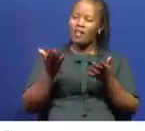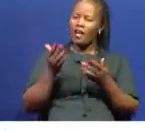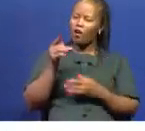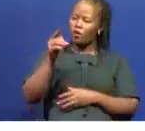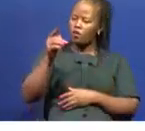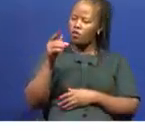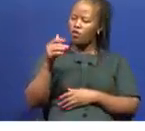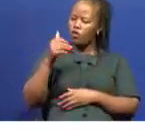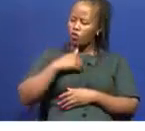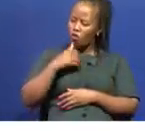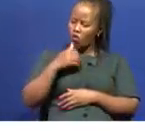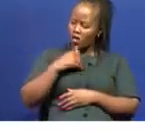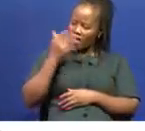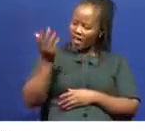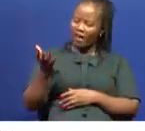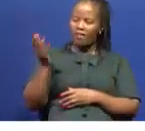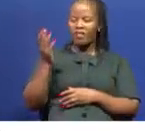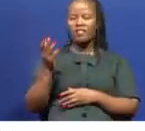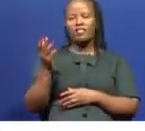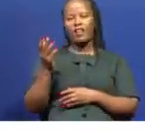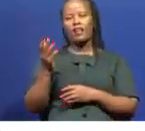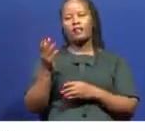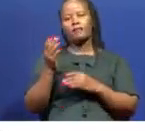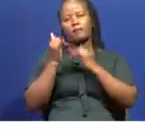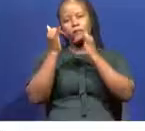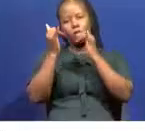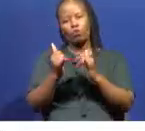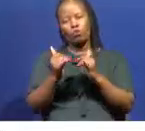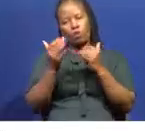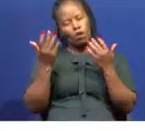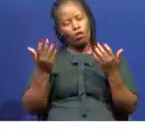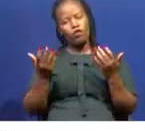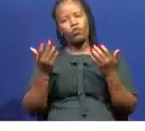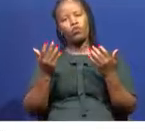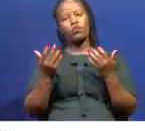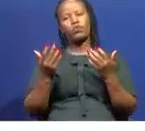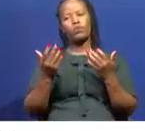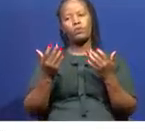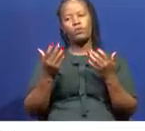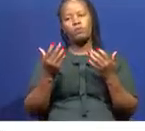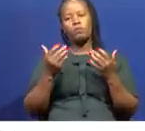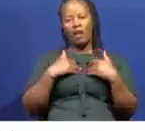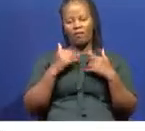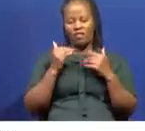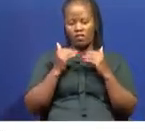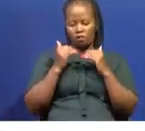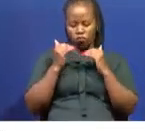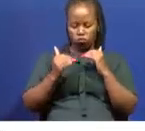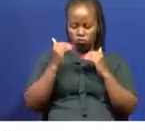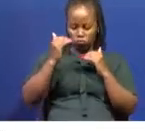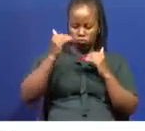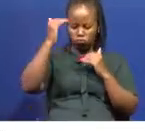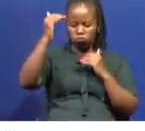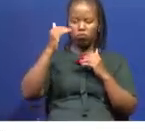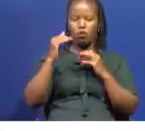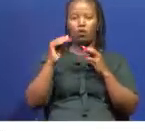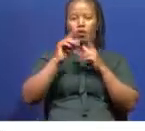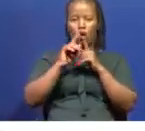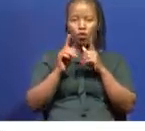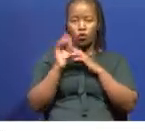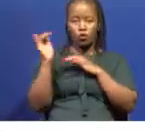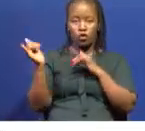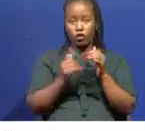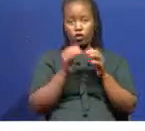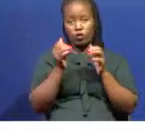you know, building the ranks, gotten your introduction to the sport through